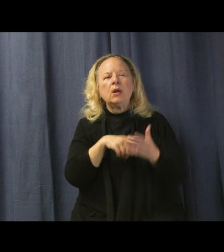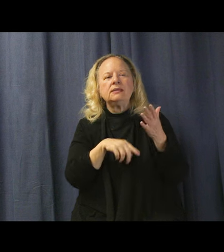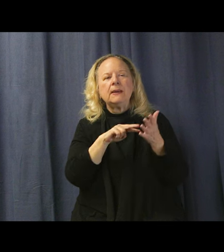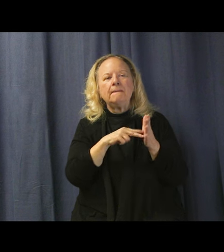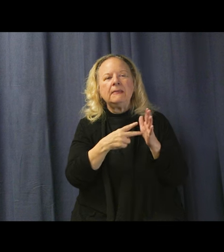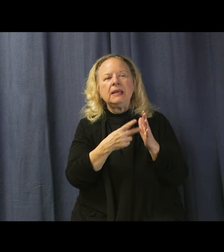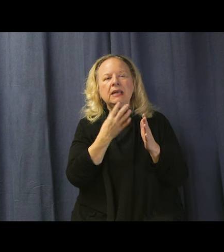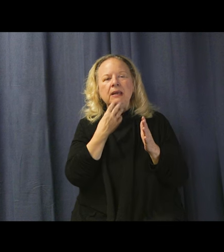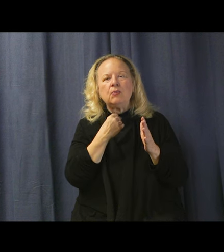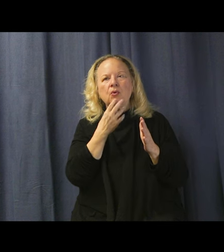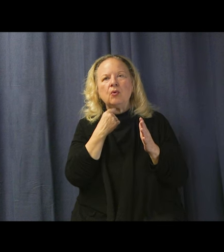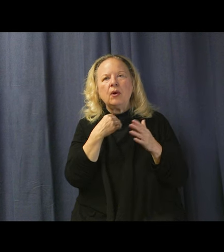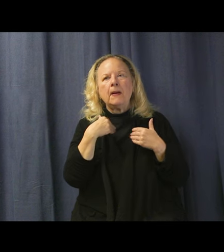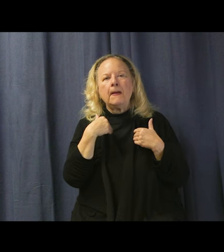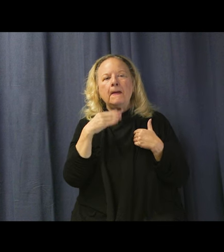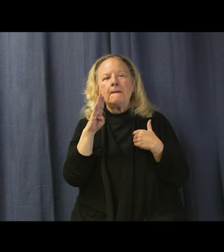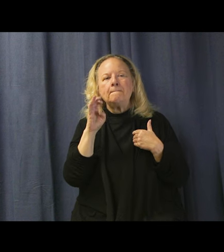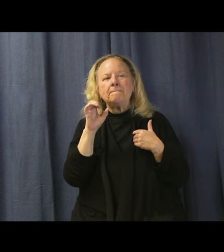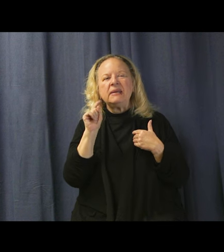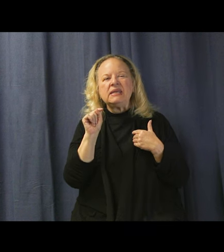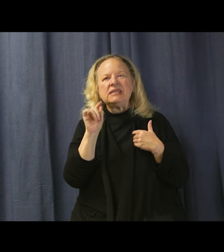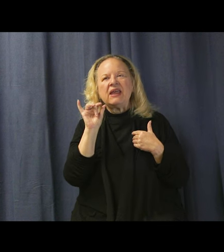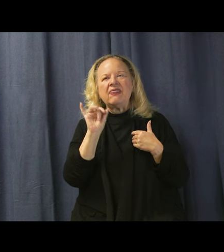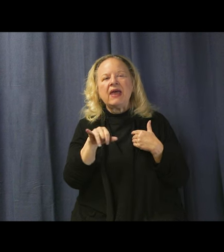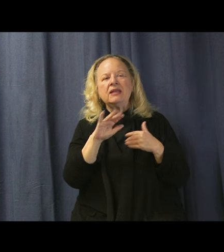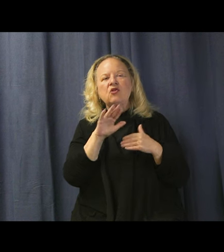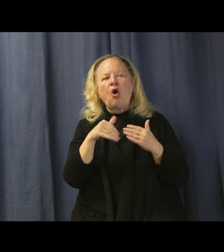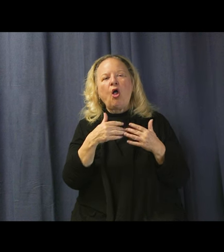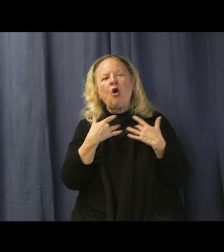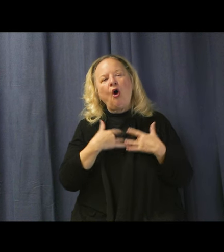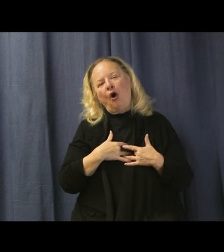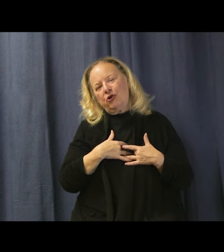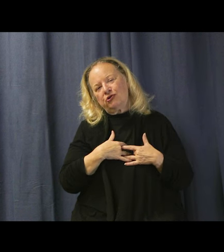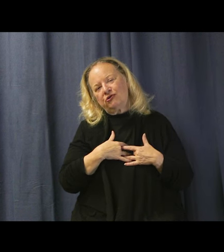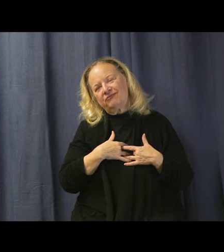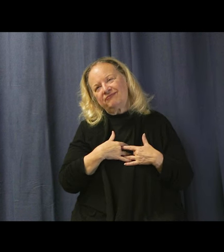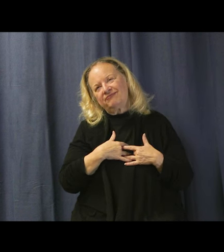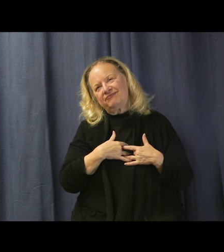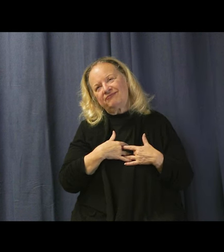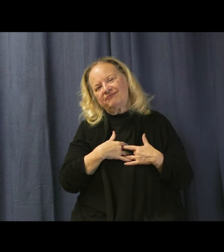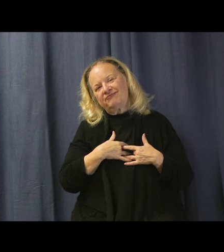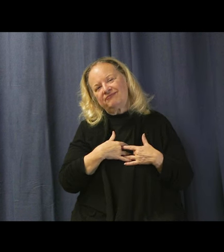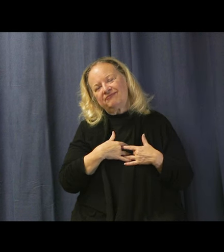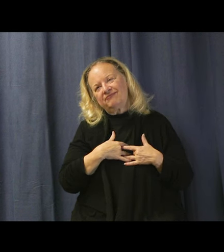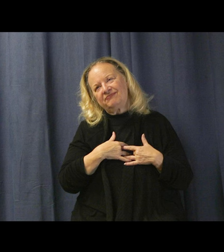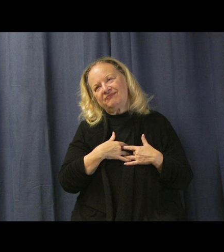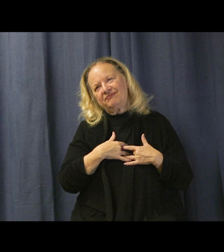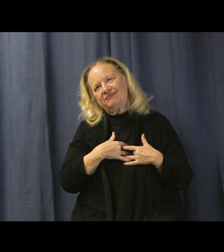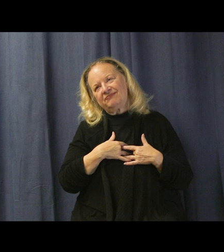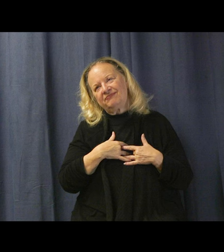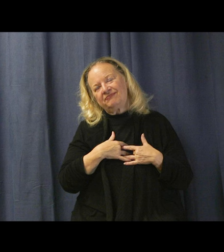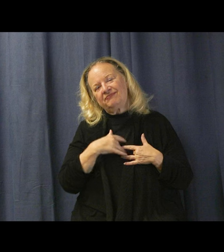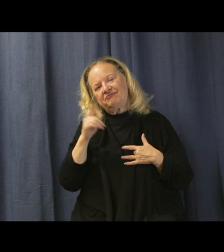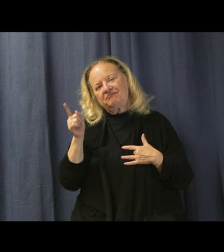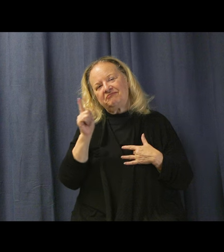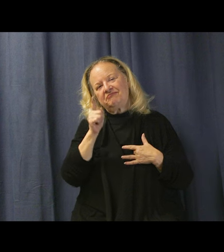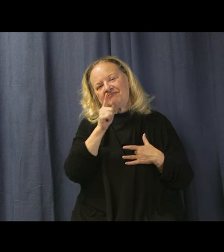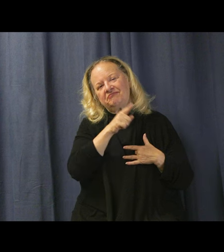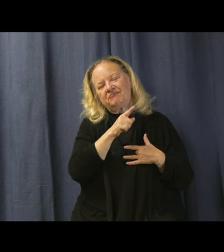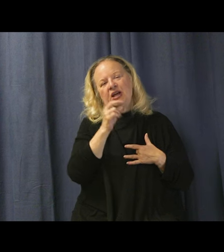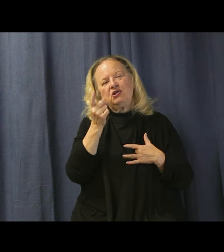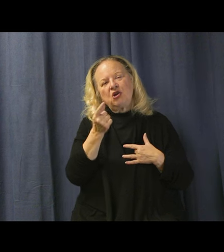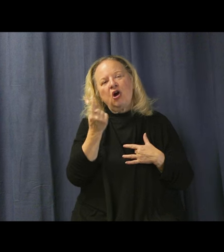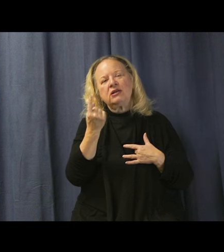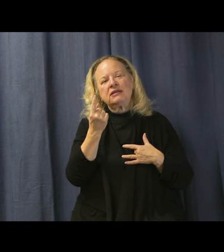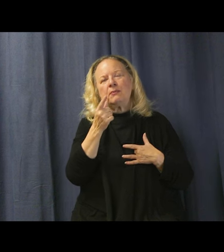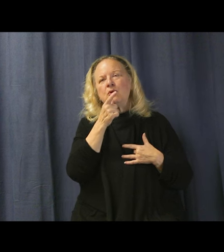Hebrew? It's a beast that is all heart. Kol is all, lev is heart. A dog is